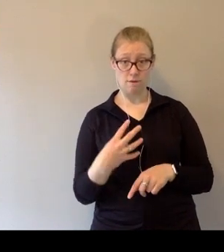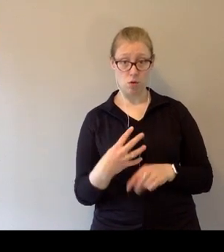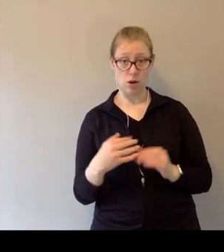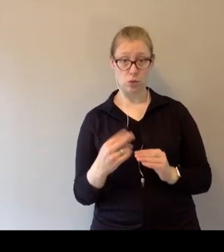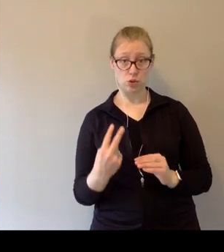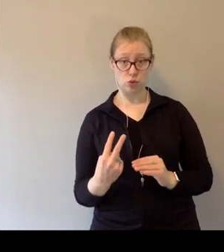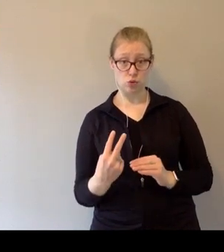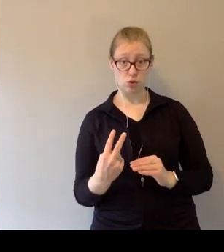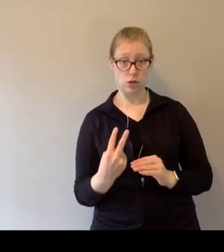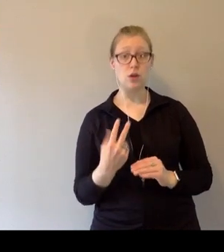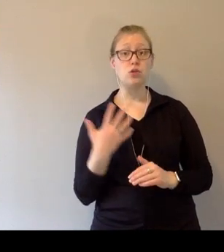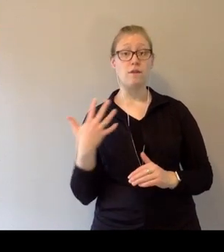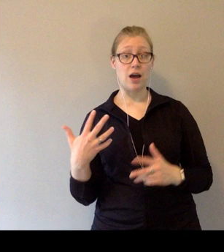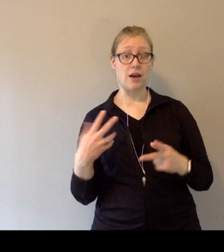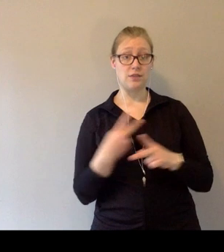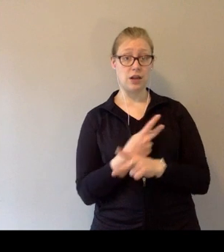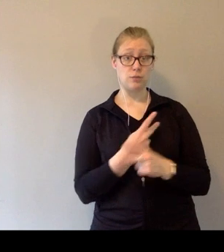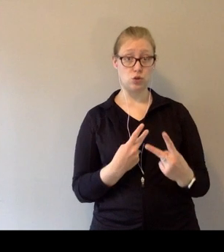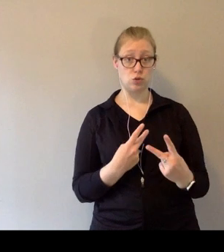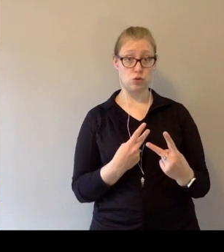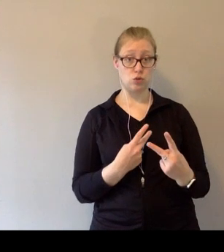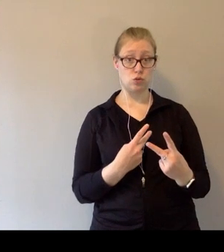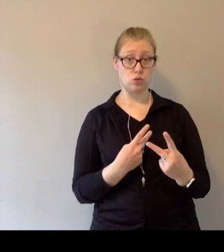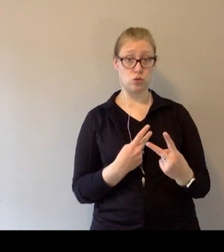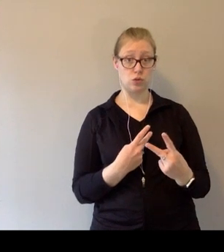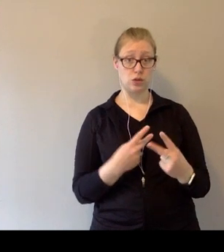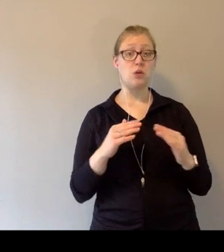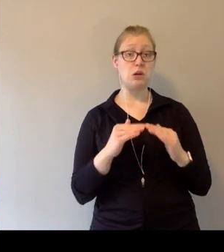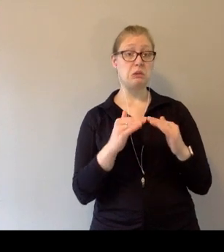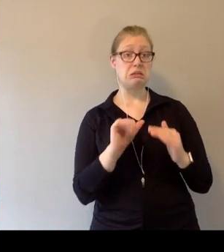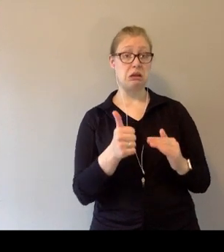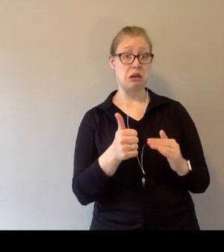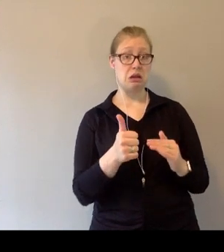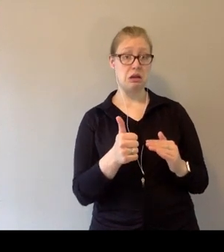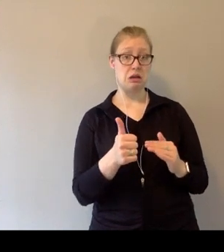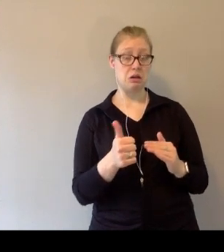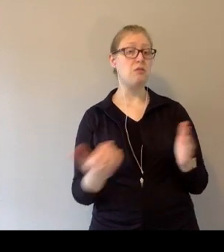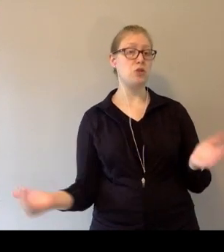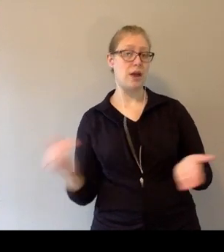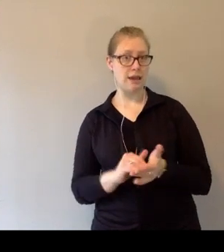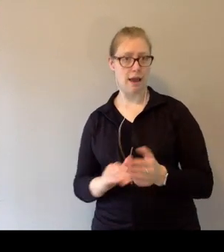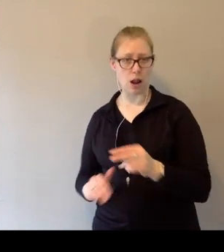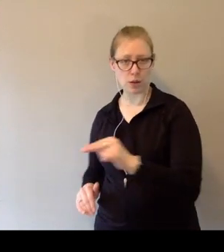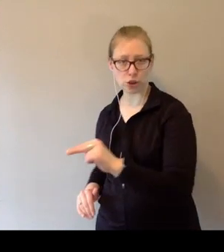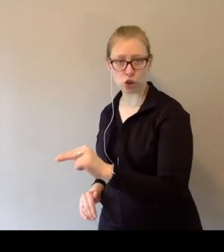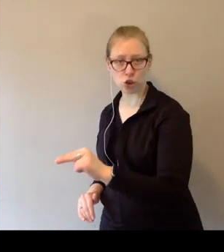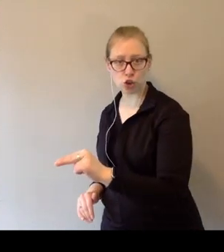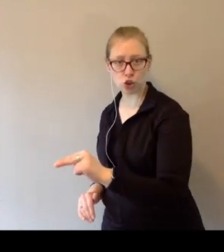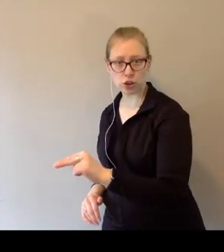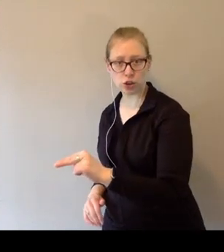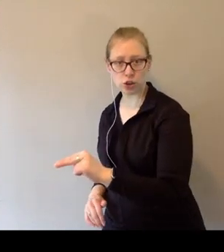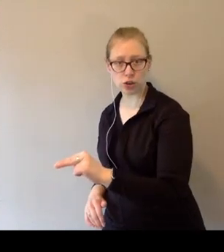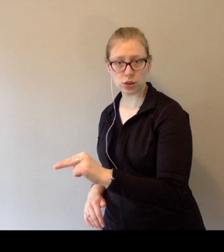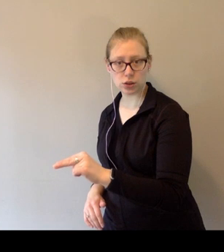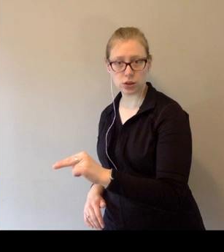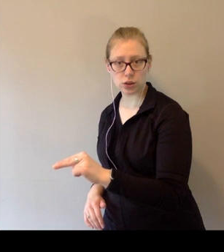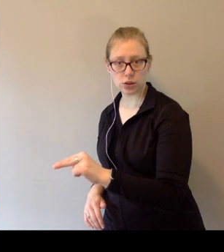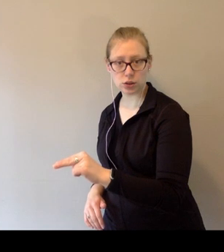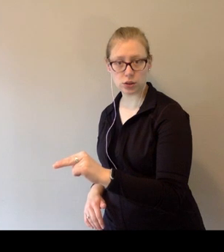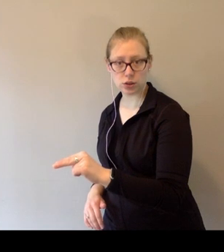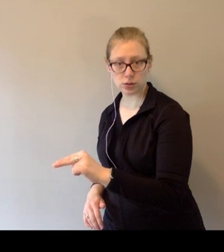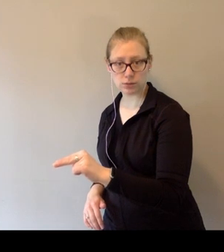10. This one, we're going to multiply square root of 2, square root of 2. 1 times the square root of 2 is square root of